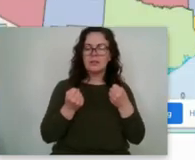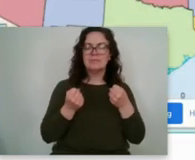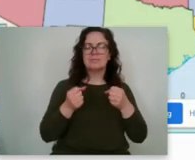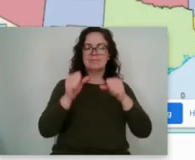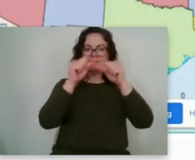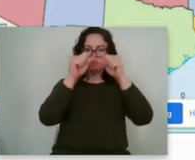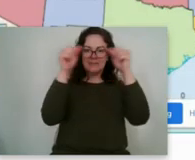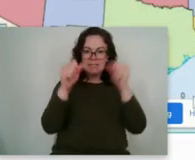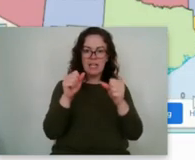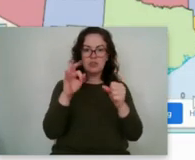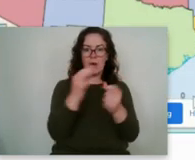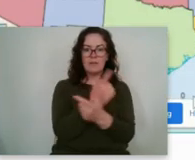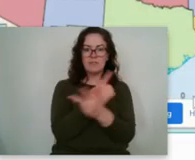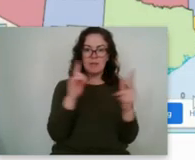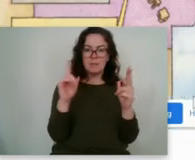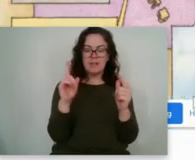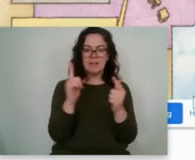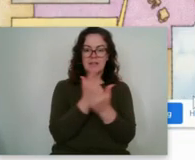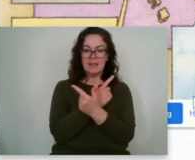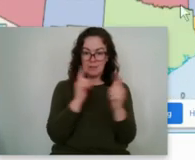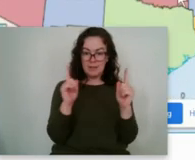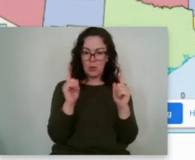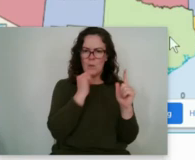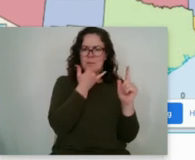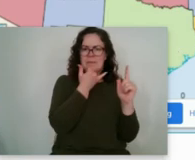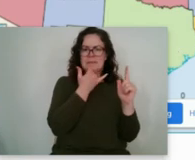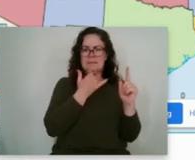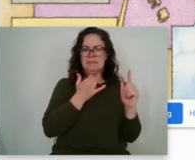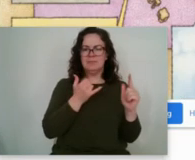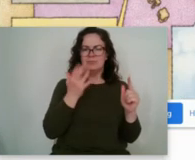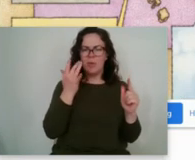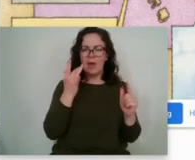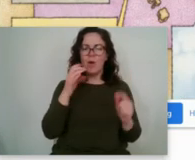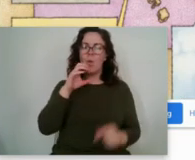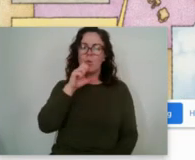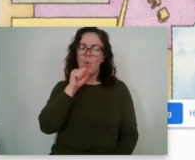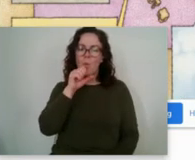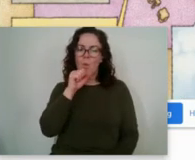tree. Oh, why does it keep doing that?